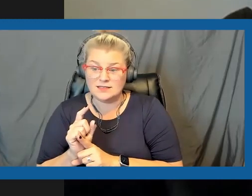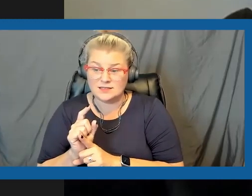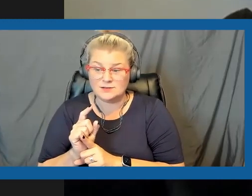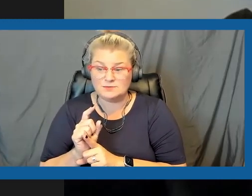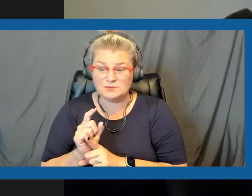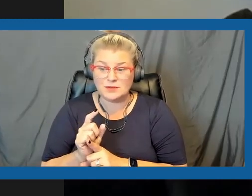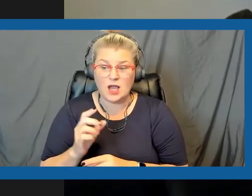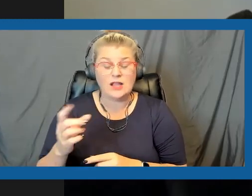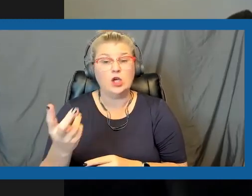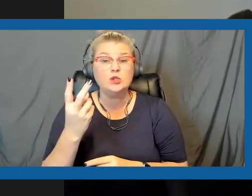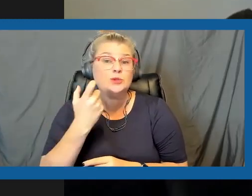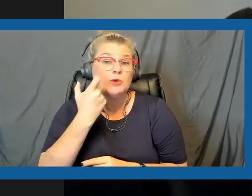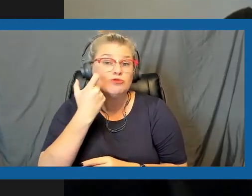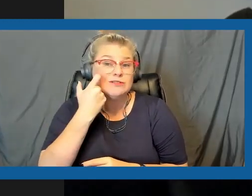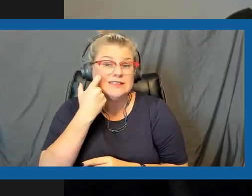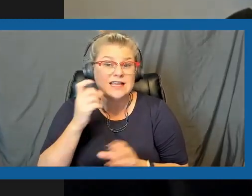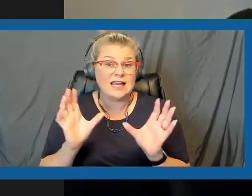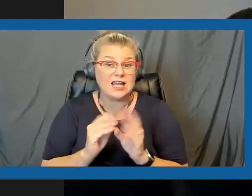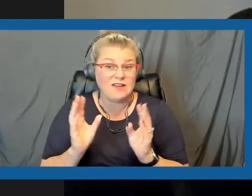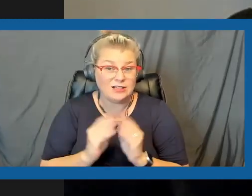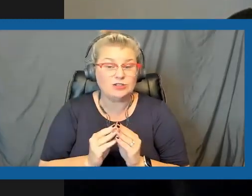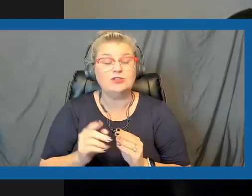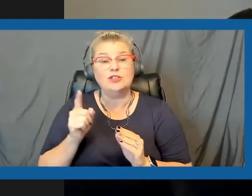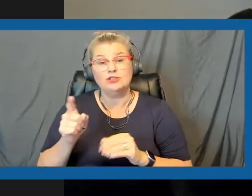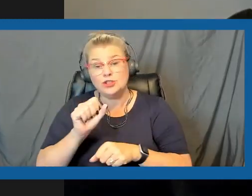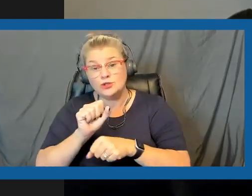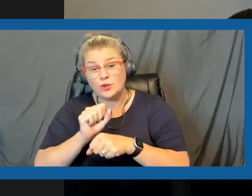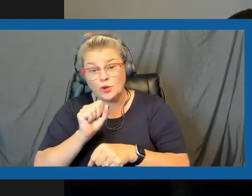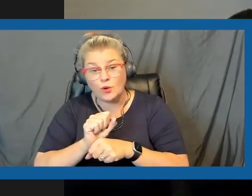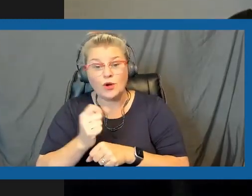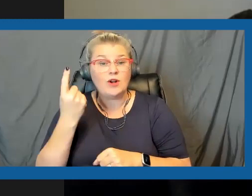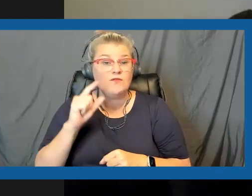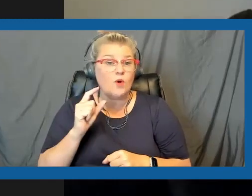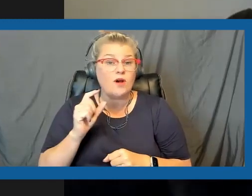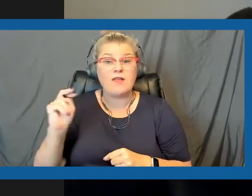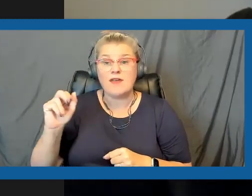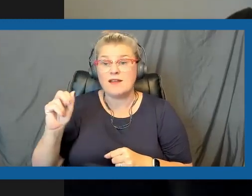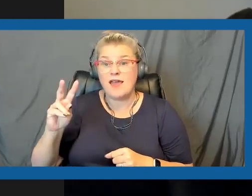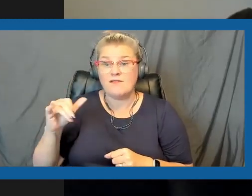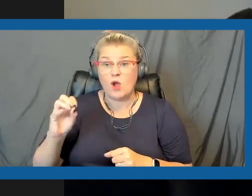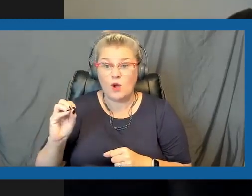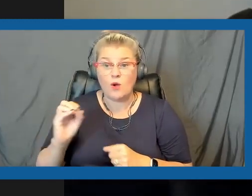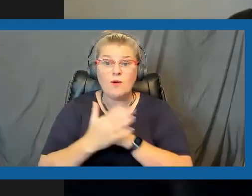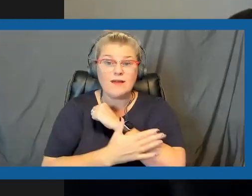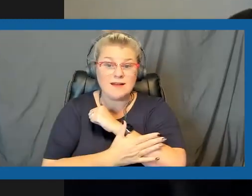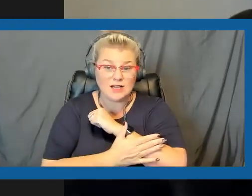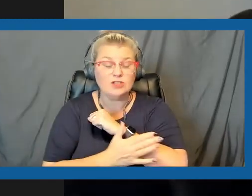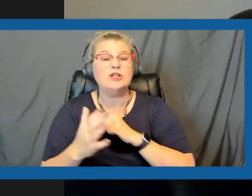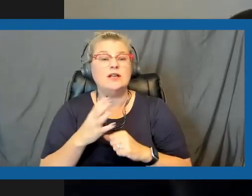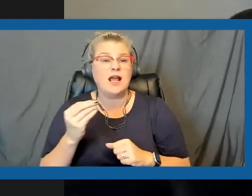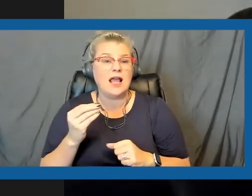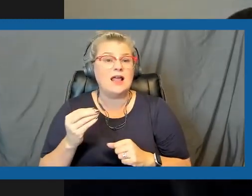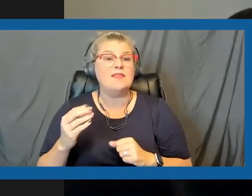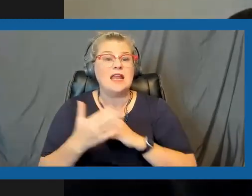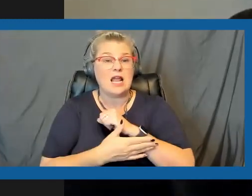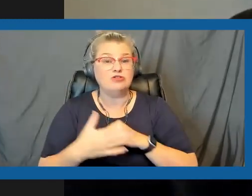the 2 most recent conventions. She has worked for the Navajo Nation, the National Congress of American